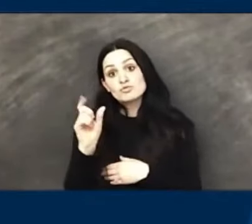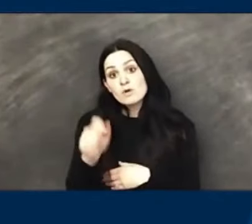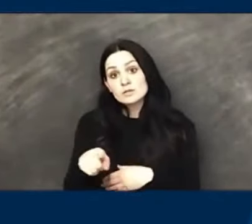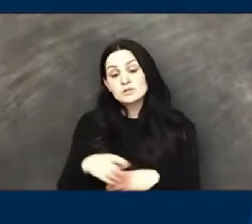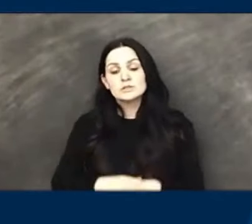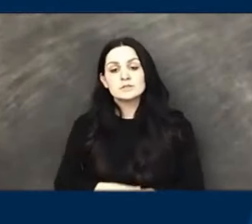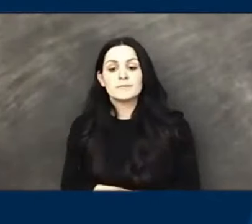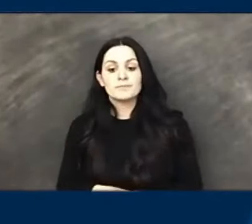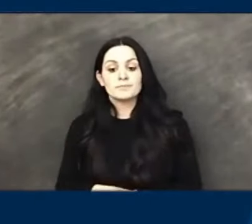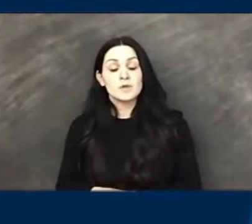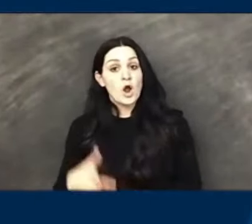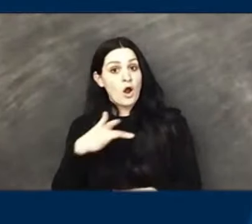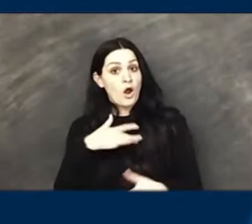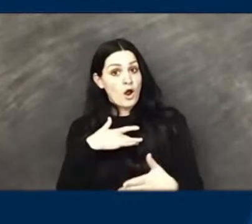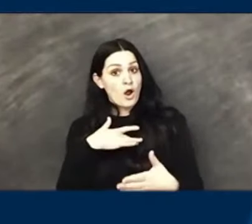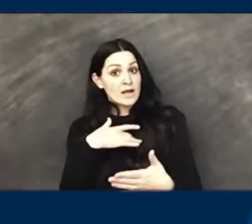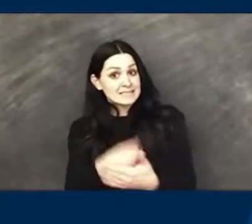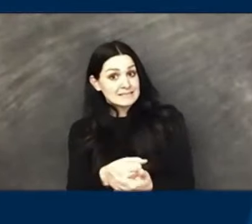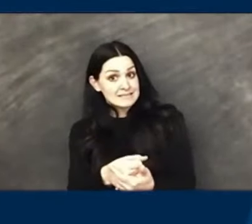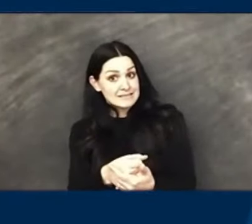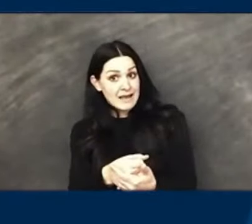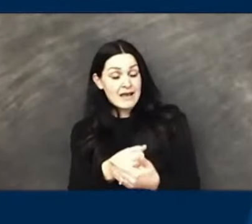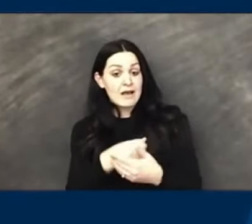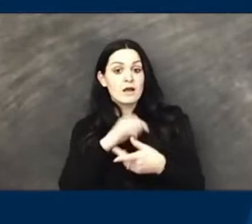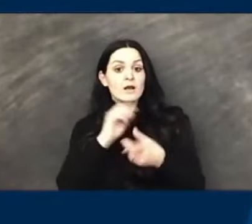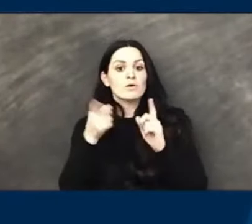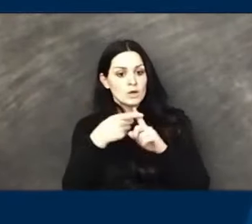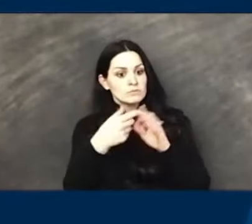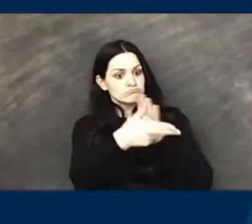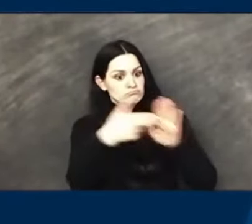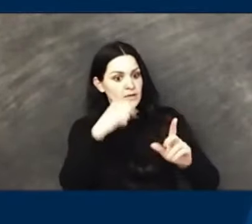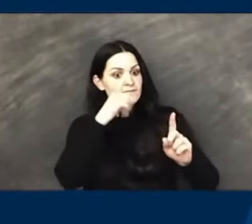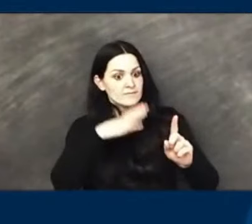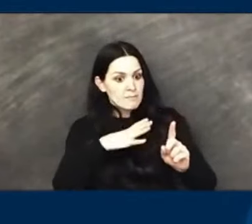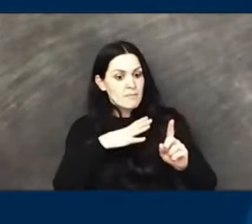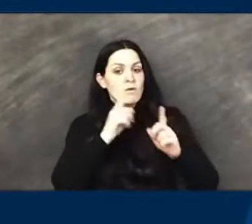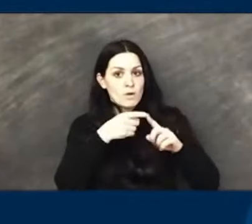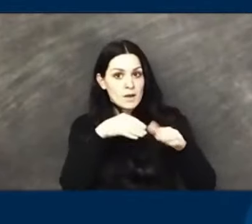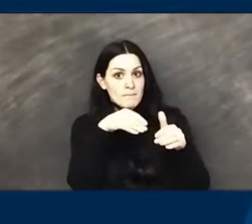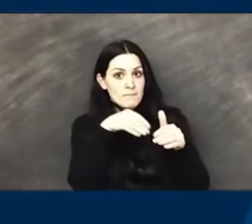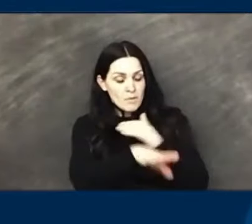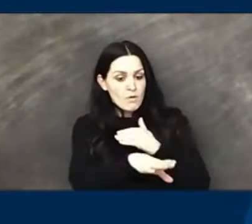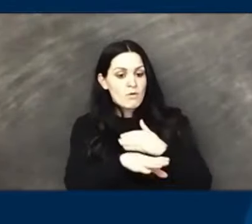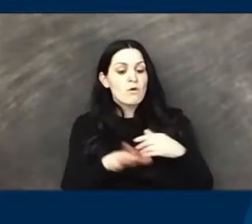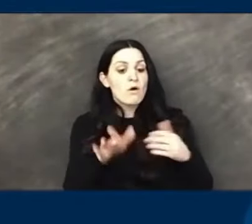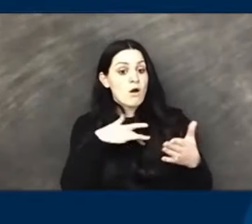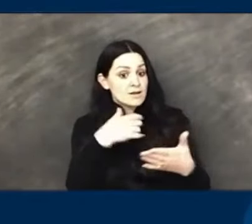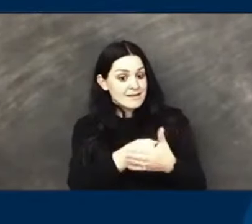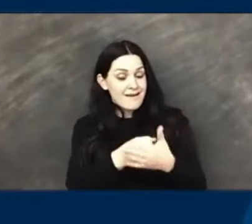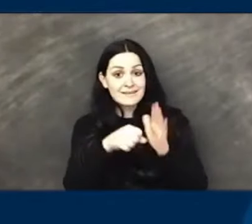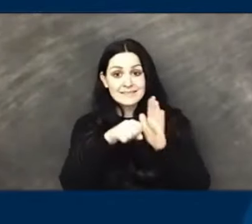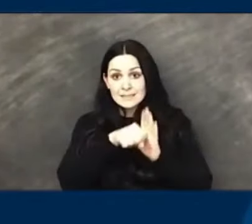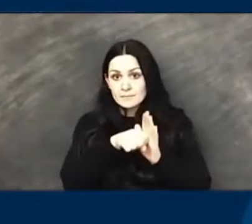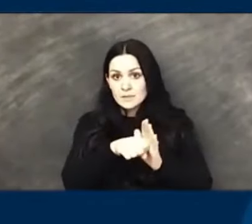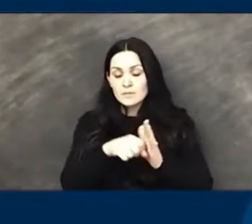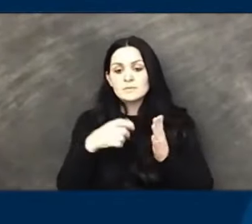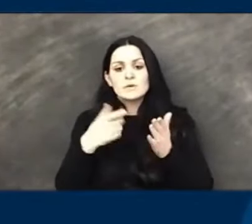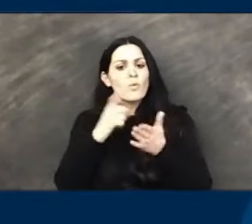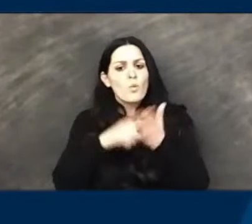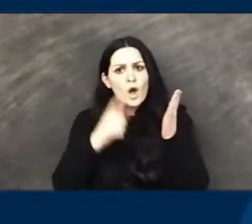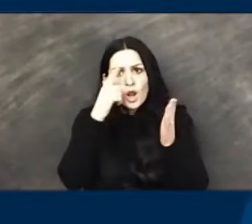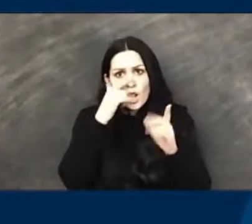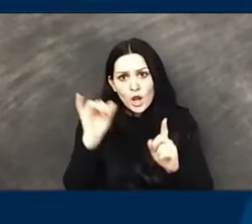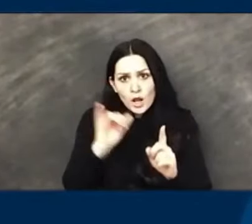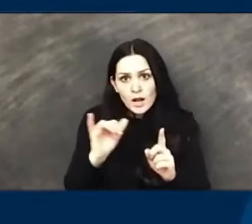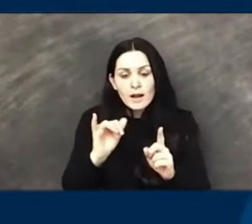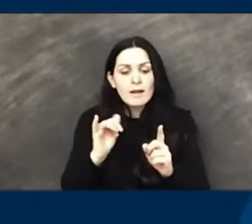of a heart attack in patients assigned female at birth? How do symptoms of a heart attack vary by age and or by